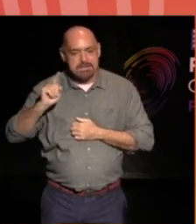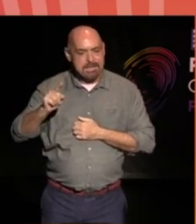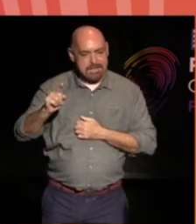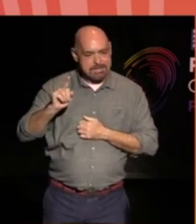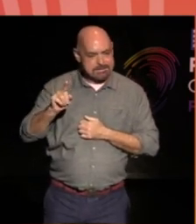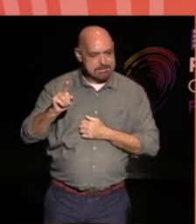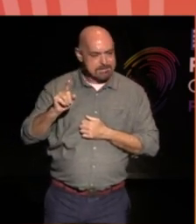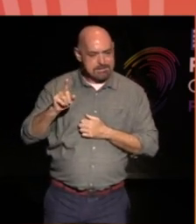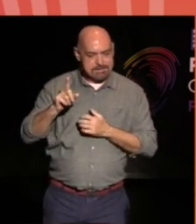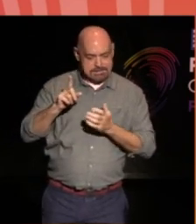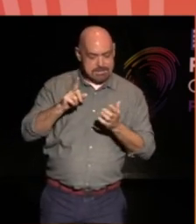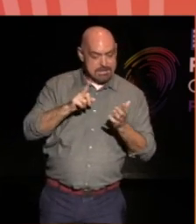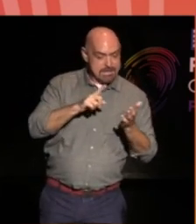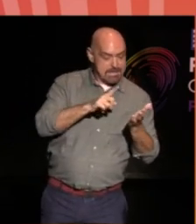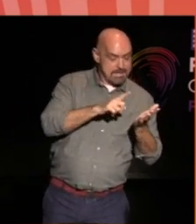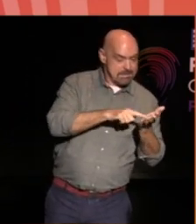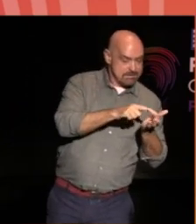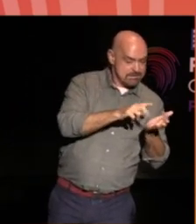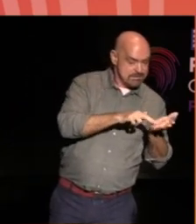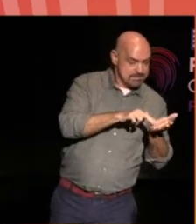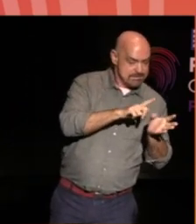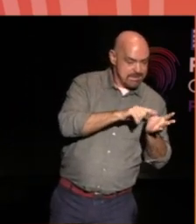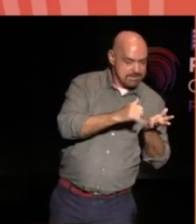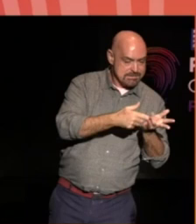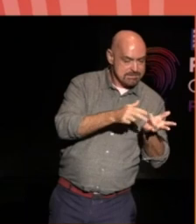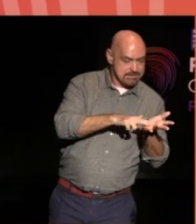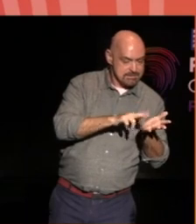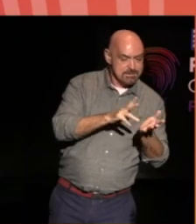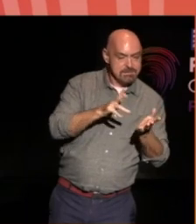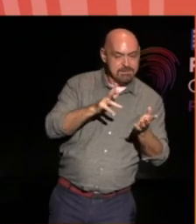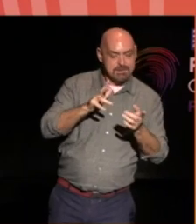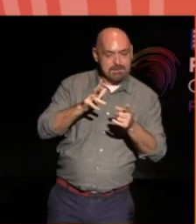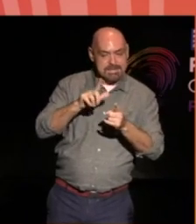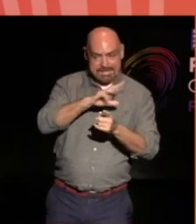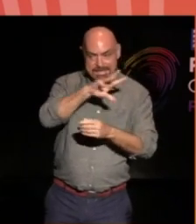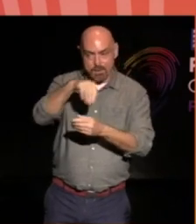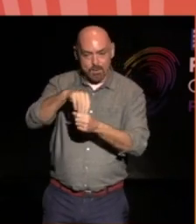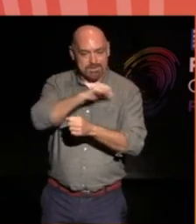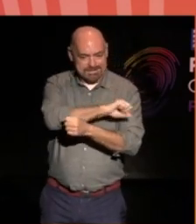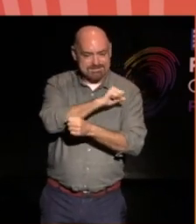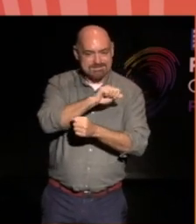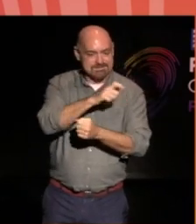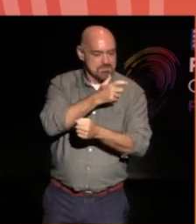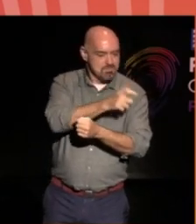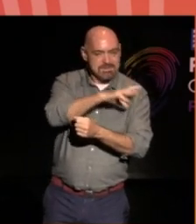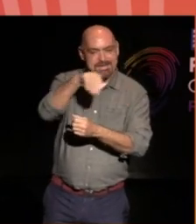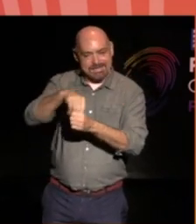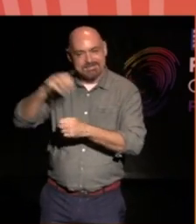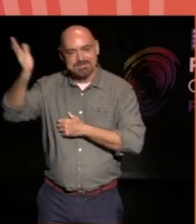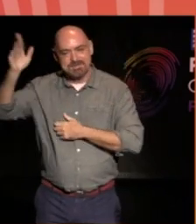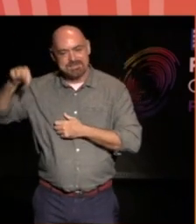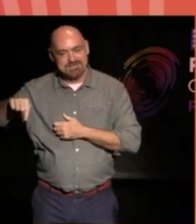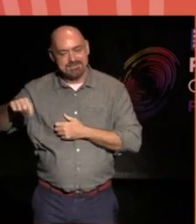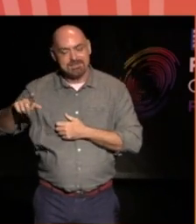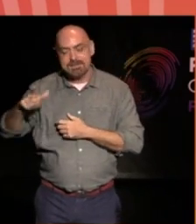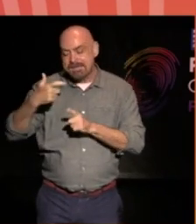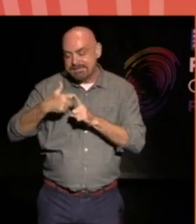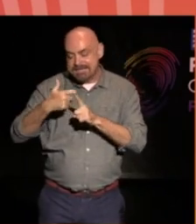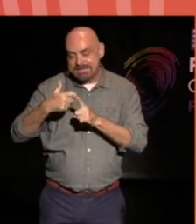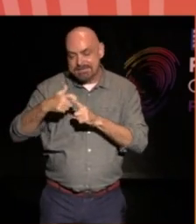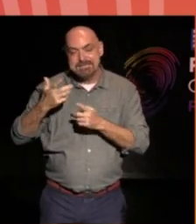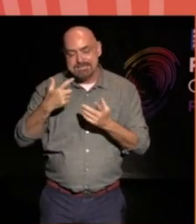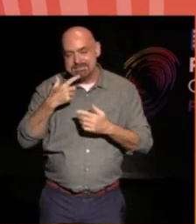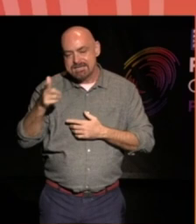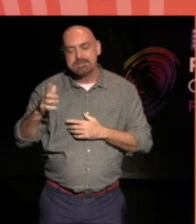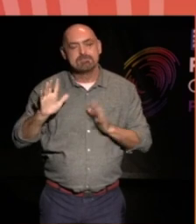actually Tennyson, by the way, in his speeches. And I think what Kennedy was pointing to is where you